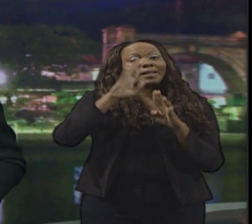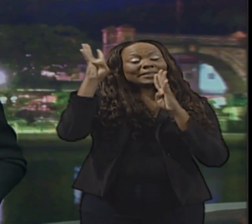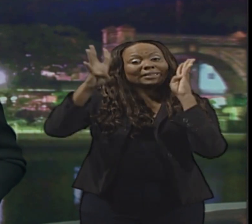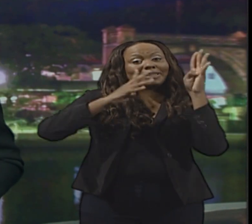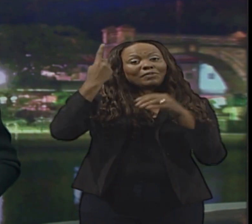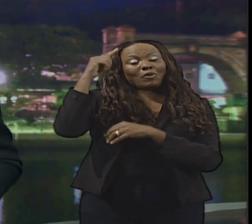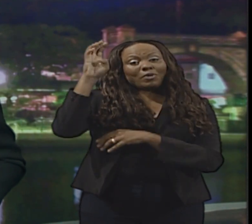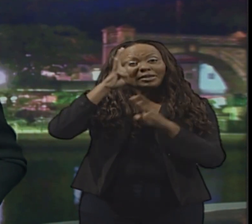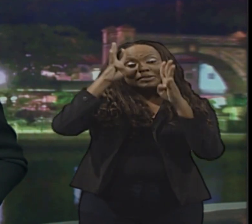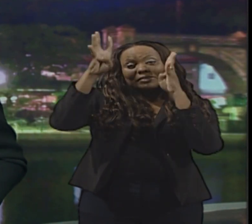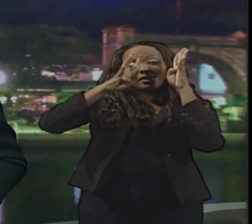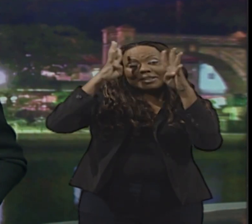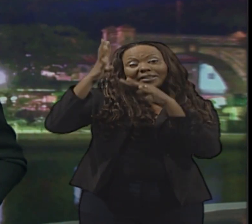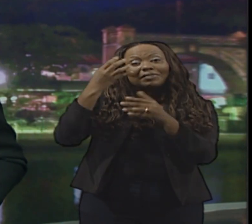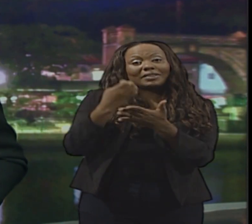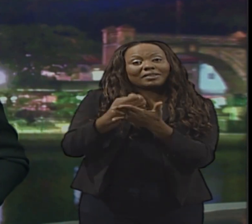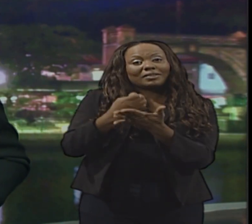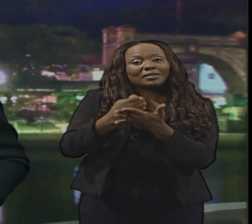the creative economy.